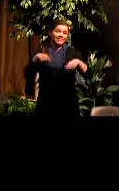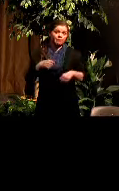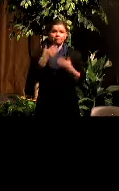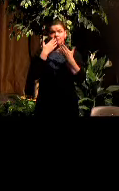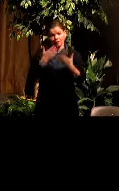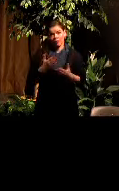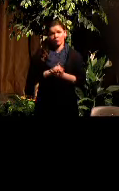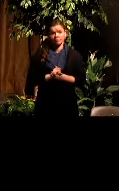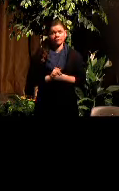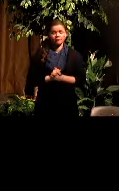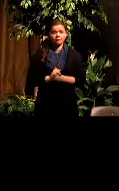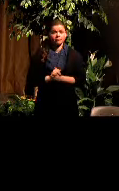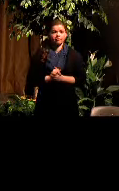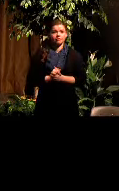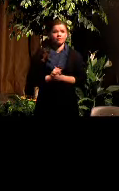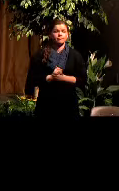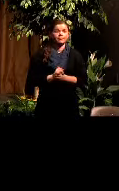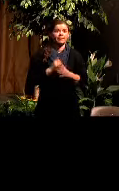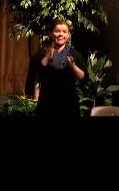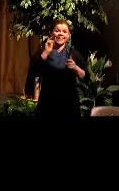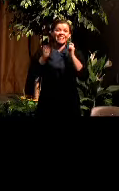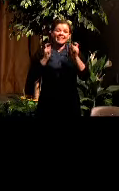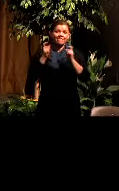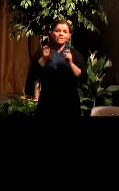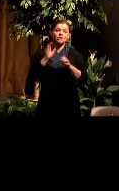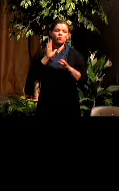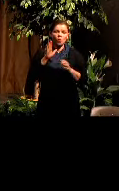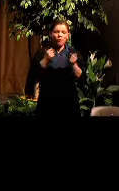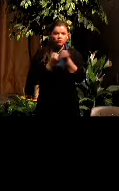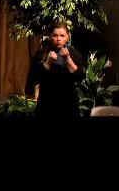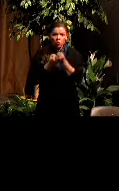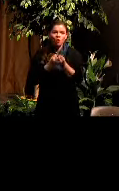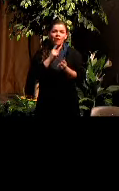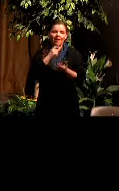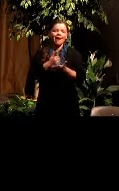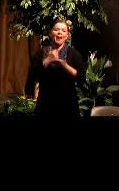helps us reach broader audiences and lifelong learners.